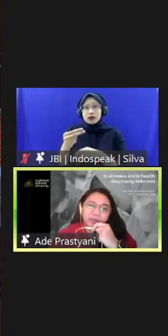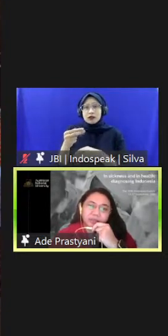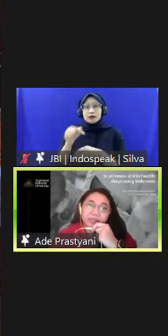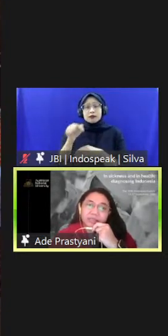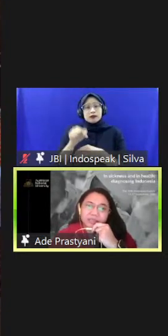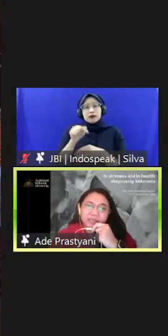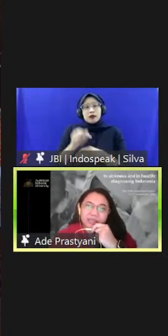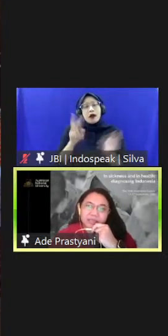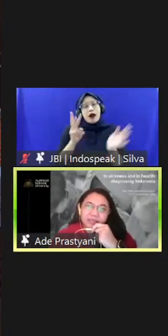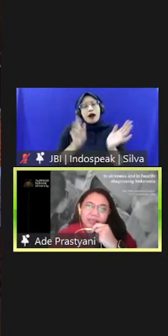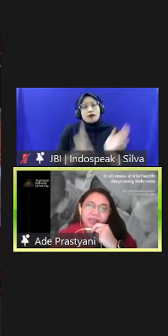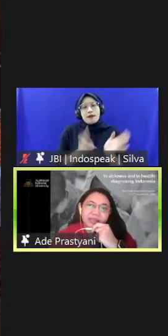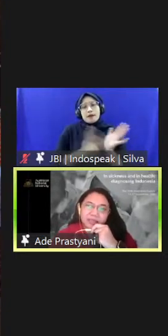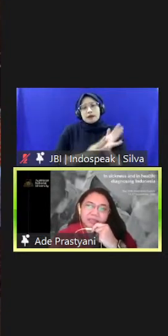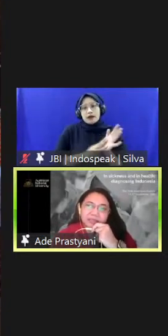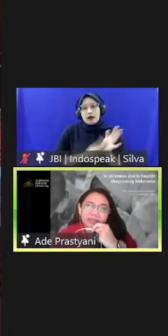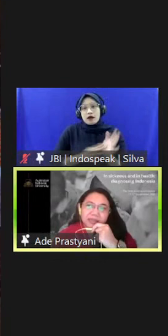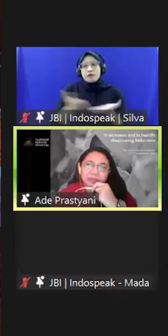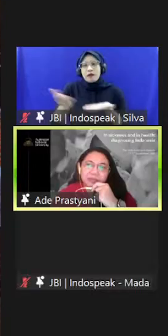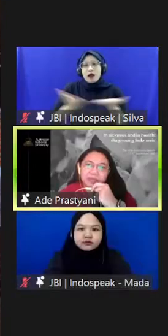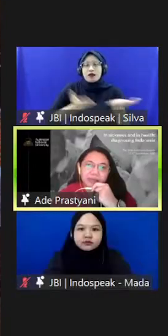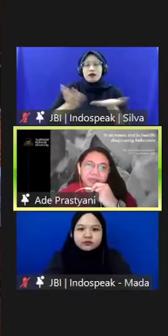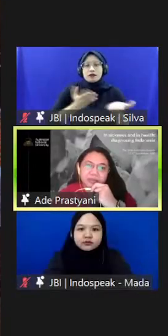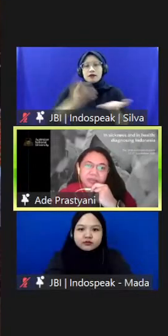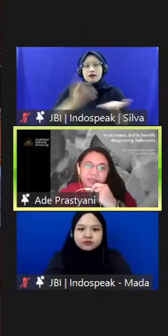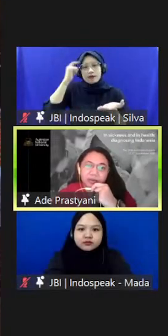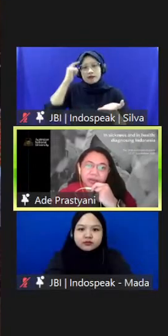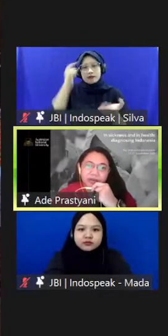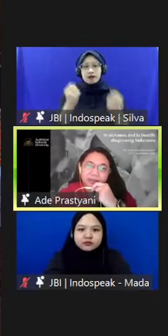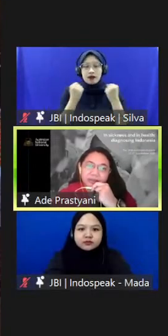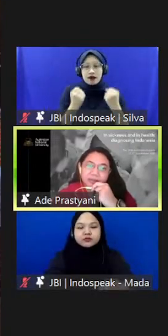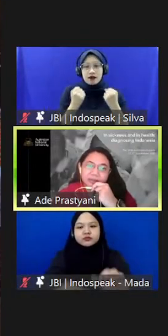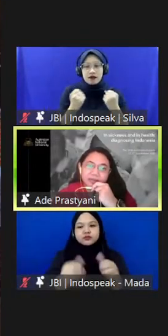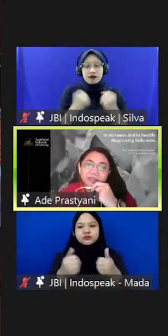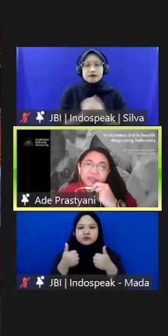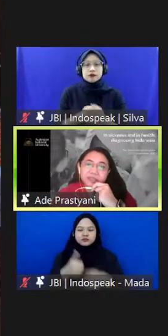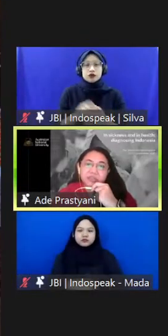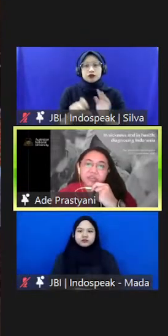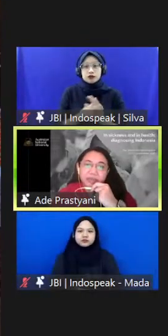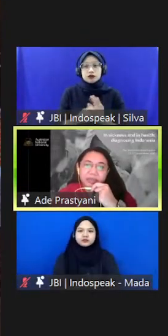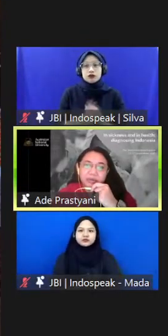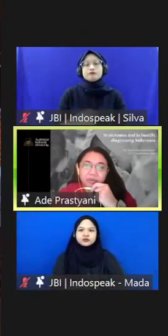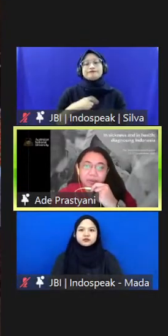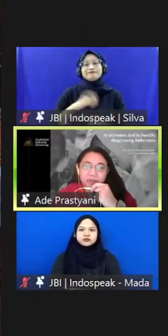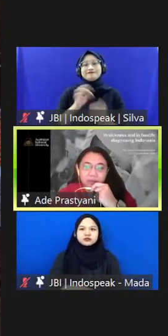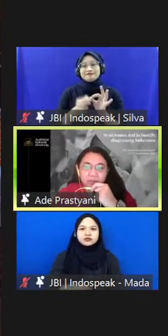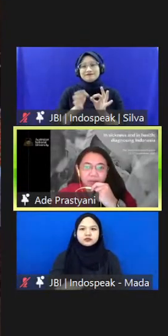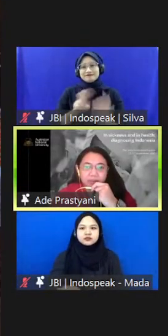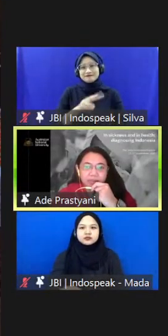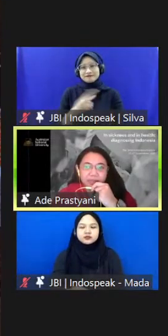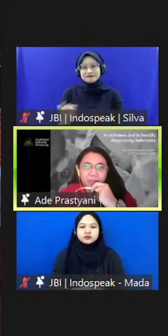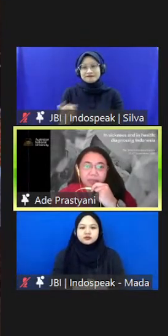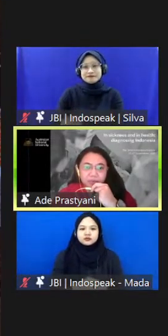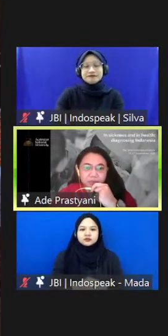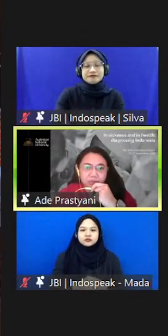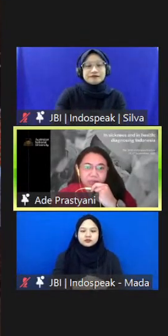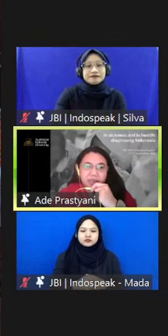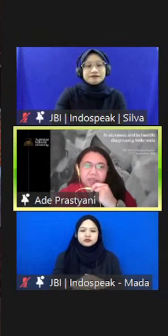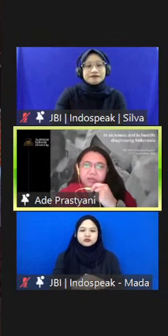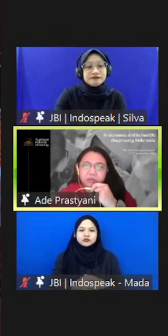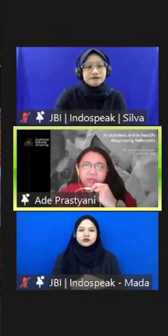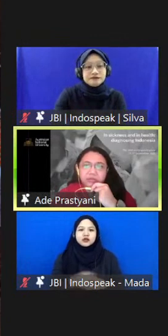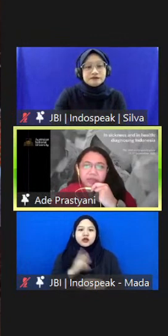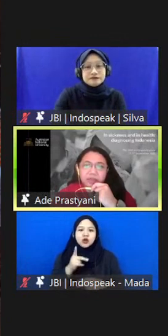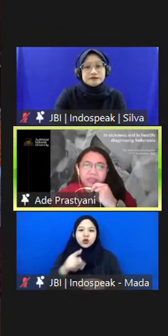with mental illness. Like in the scene that we encountered in Flores, physical restraint, or what is known locally as pasung,